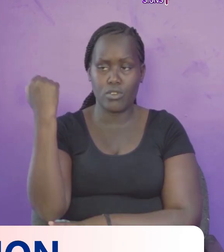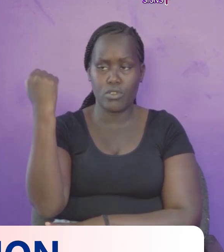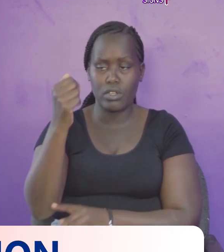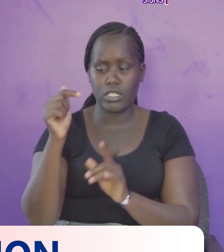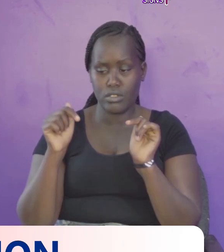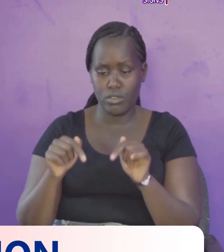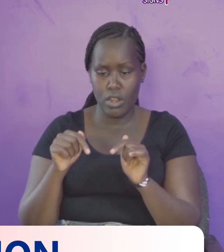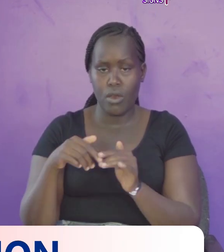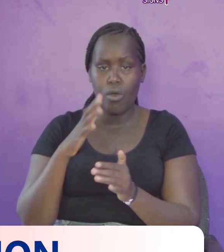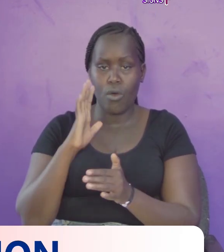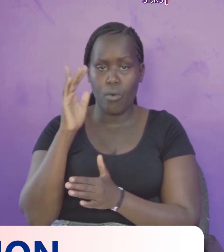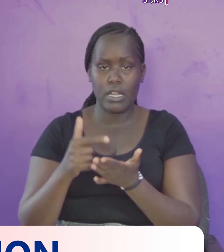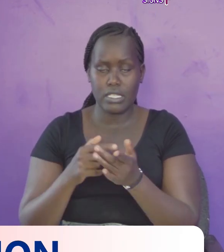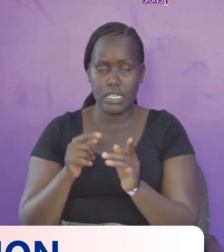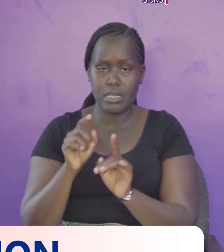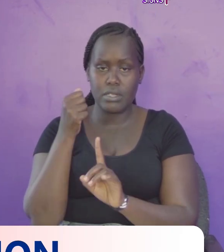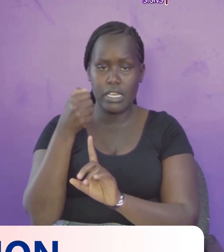are going to talk like activists,